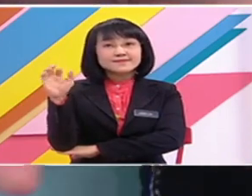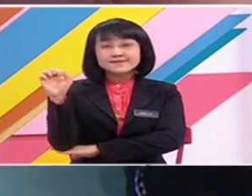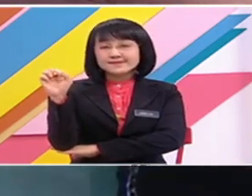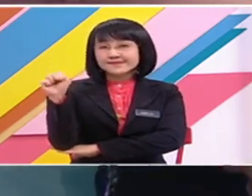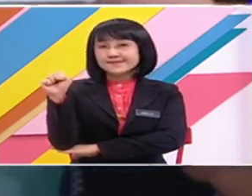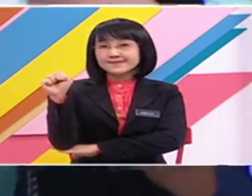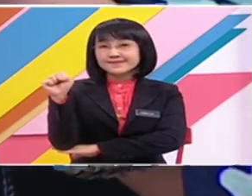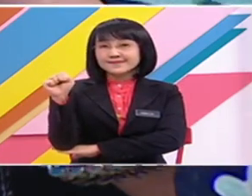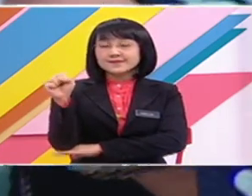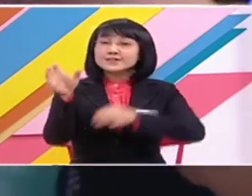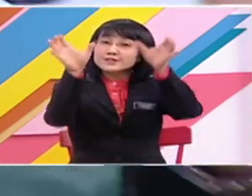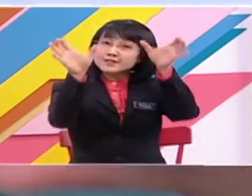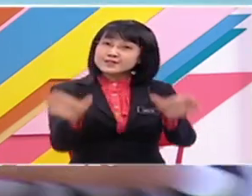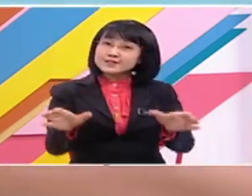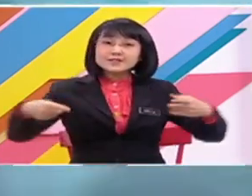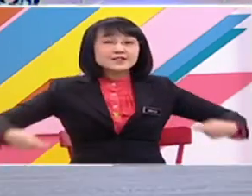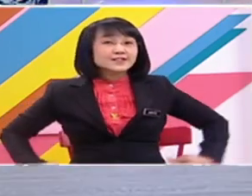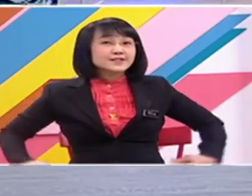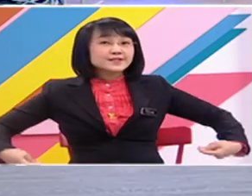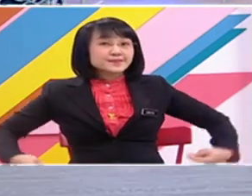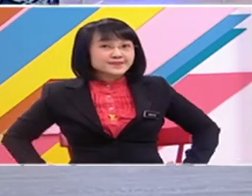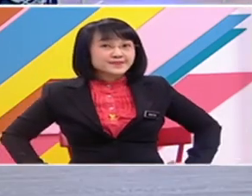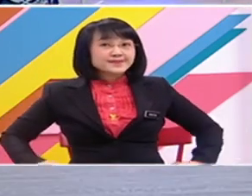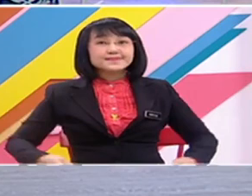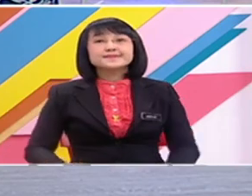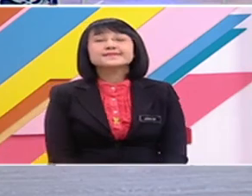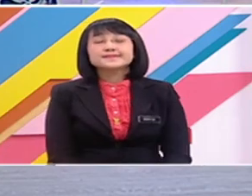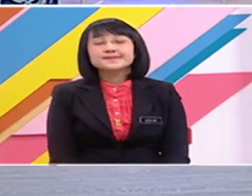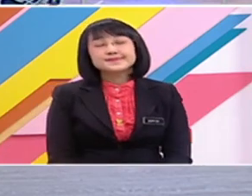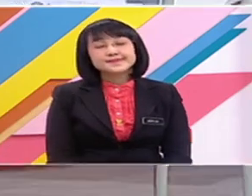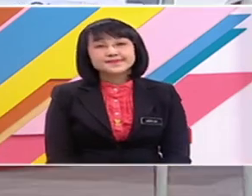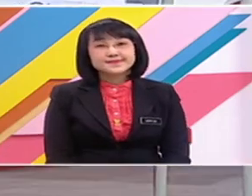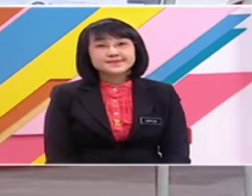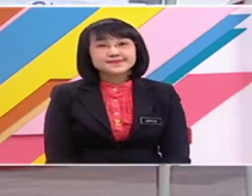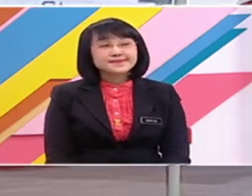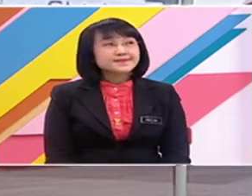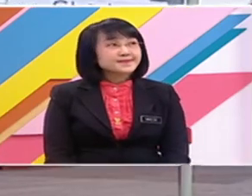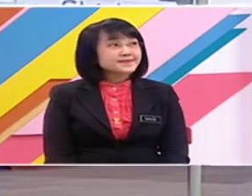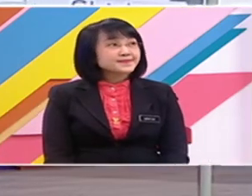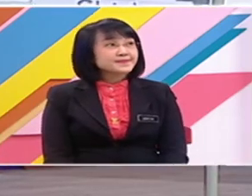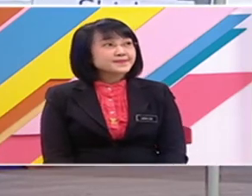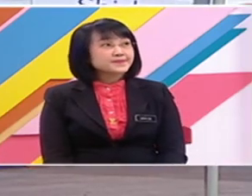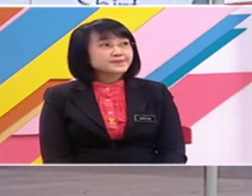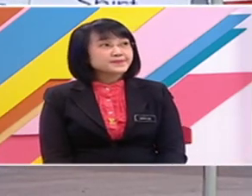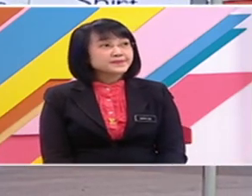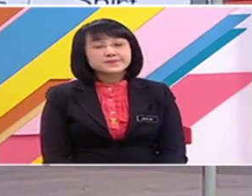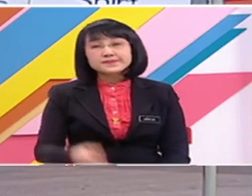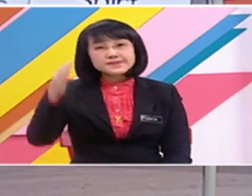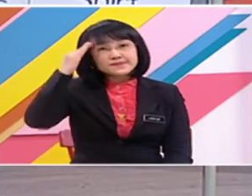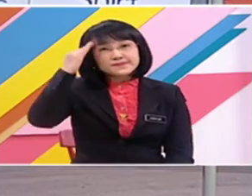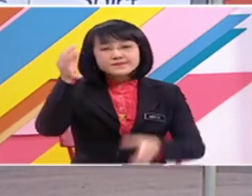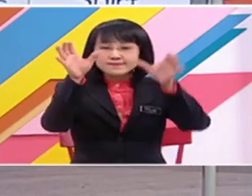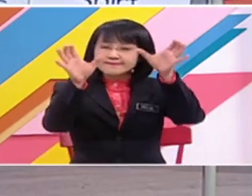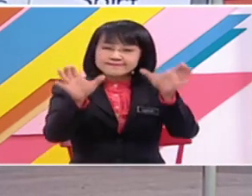S. Trousers. Okay. Okay, Fika, do you know what is the features of the